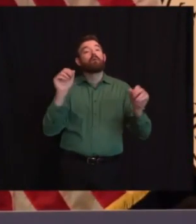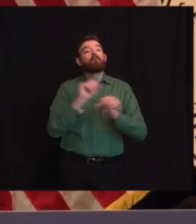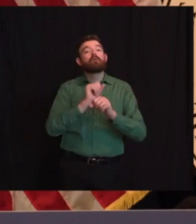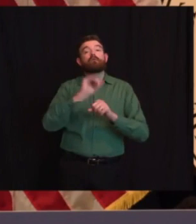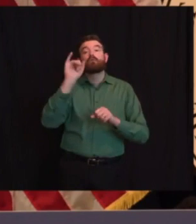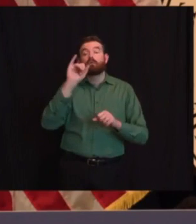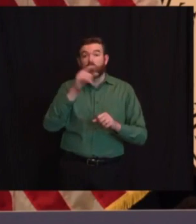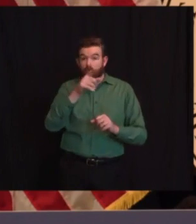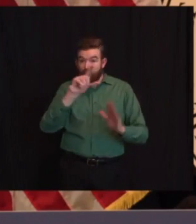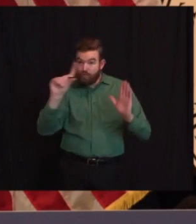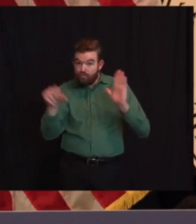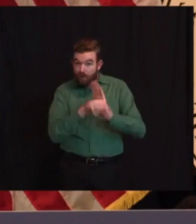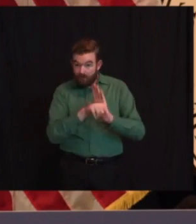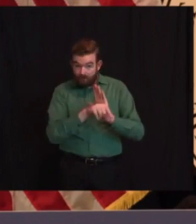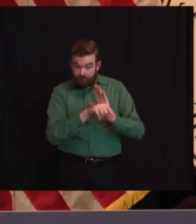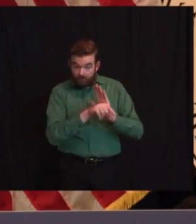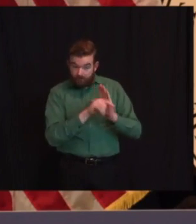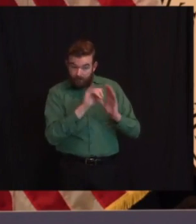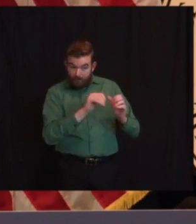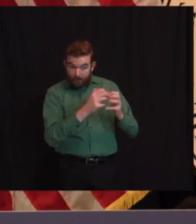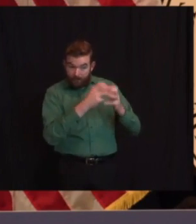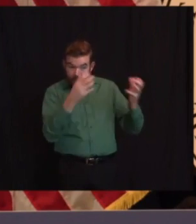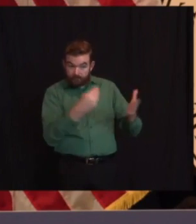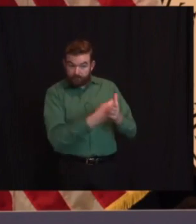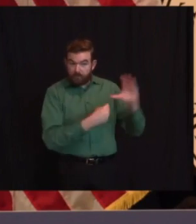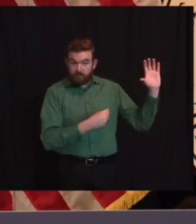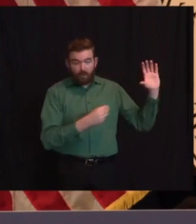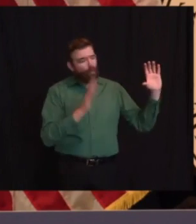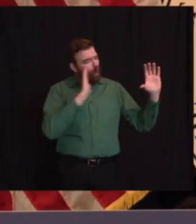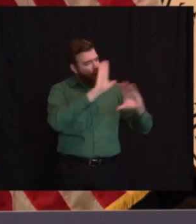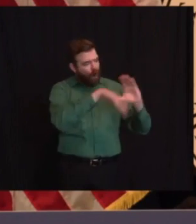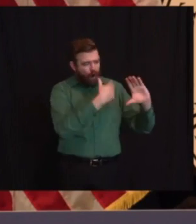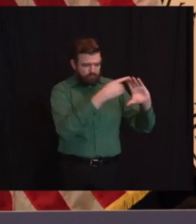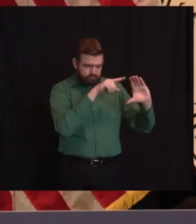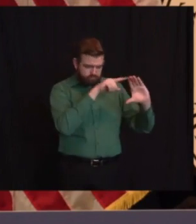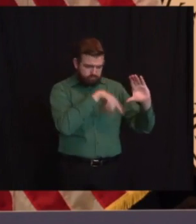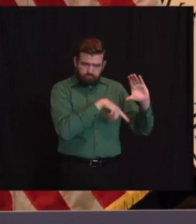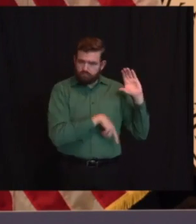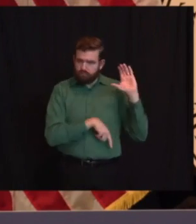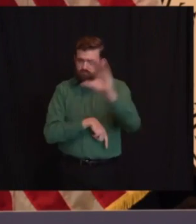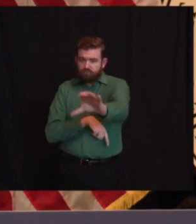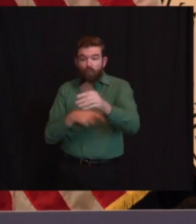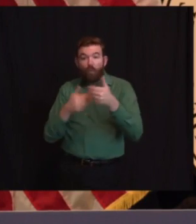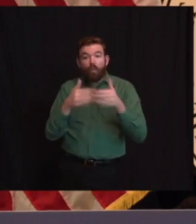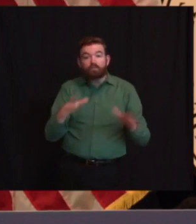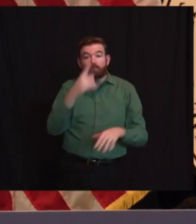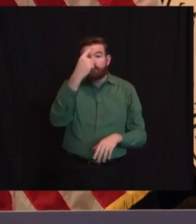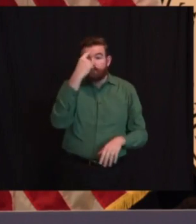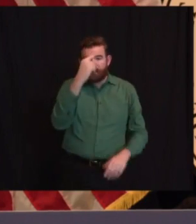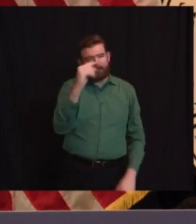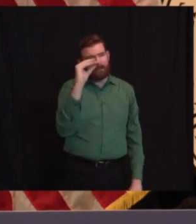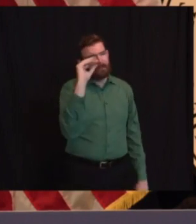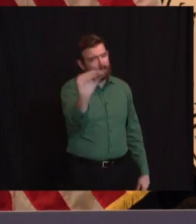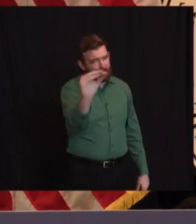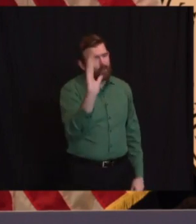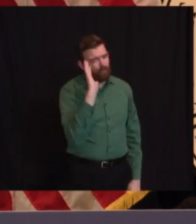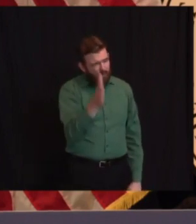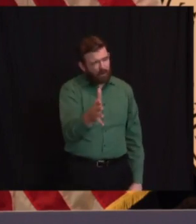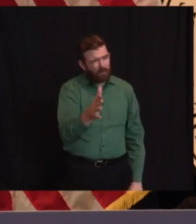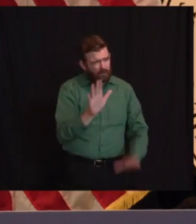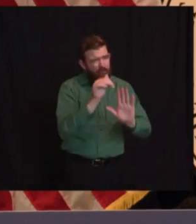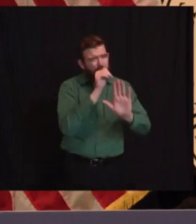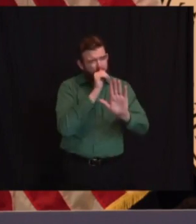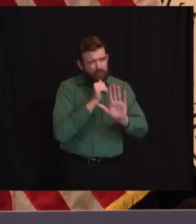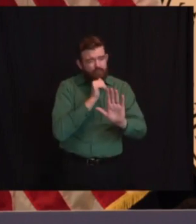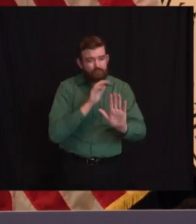the delays or how long or how frustrating this might be. This will not have any impact on the amount of benefit that you get.